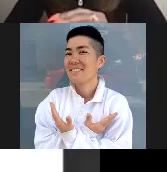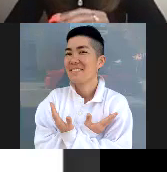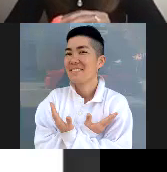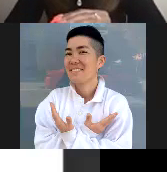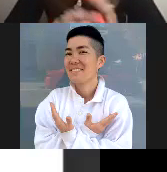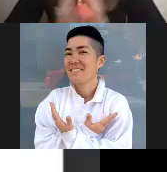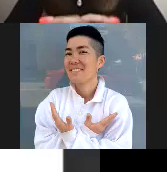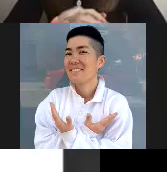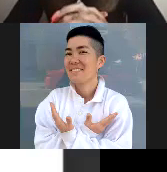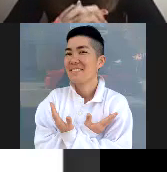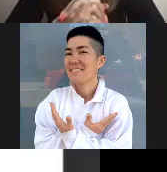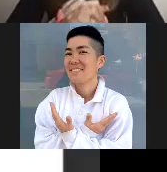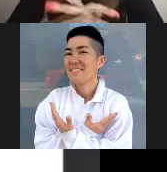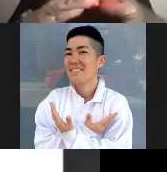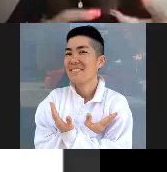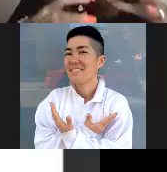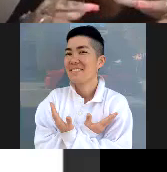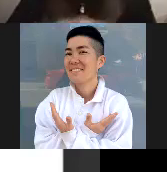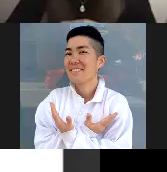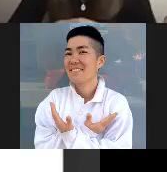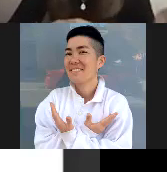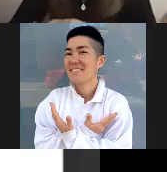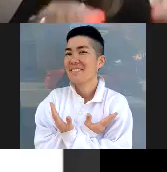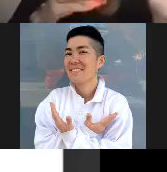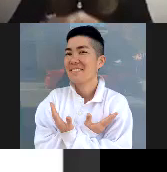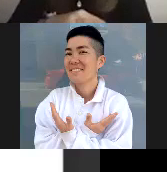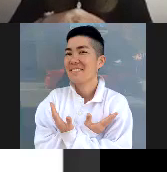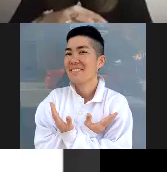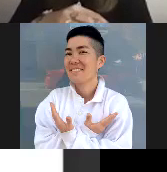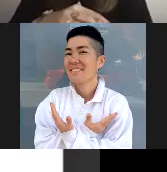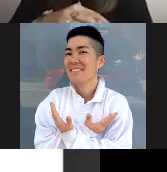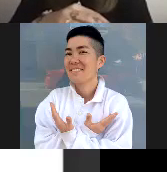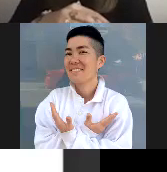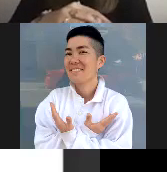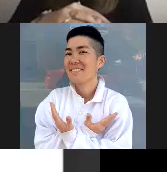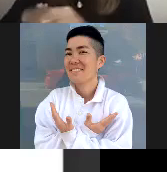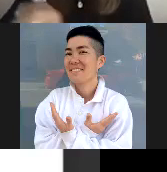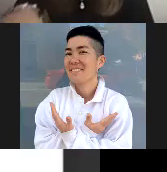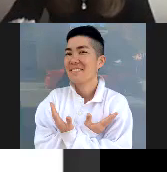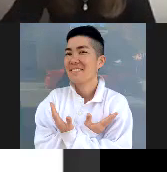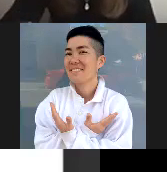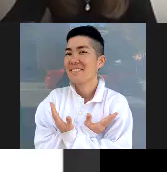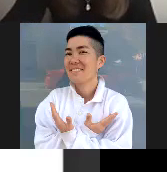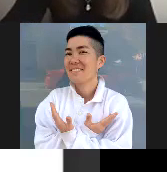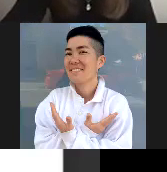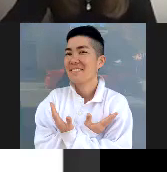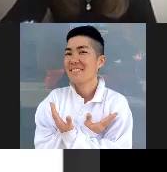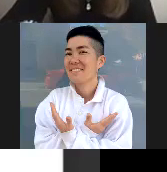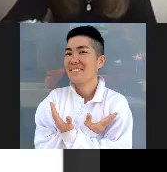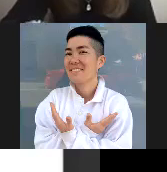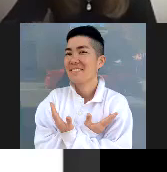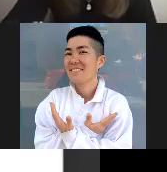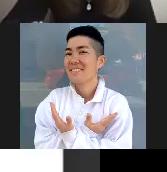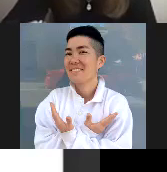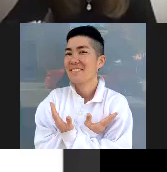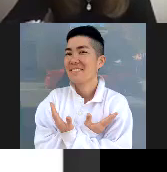The last location is actually right next to that exit there, right by the tree,